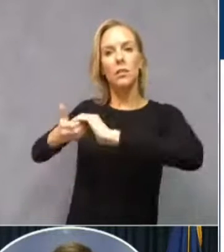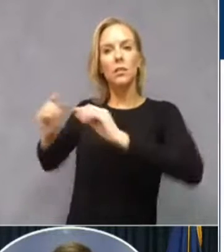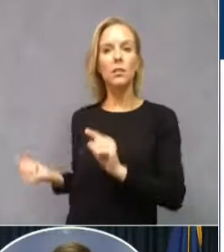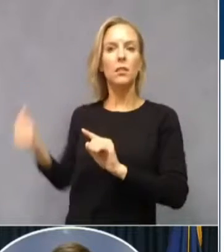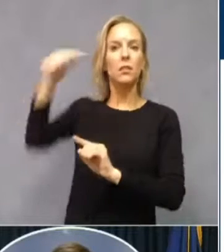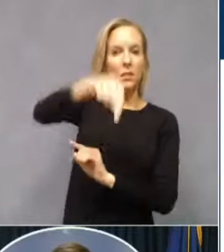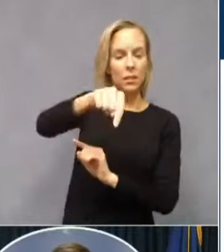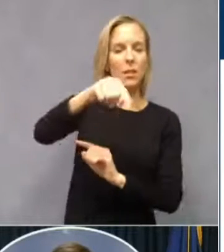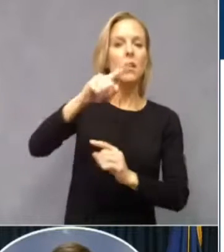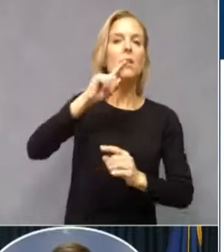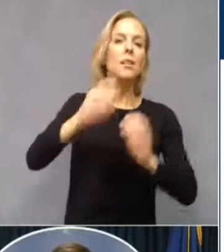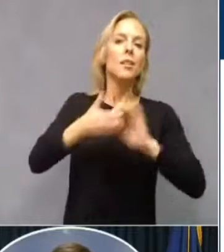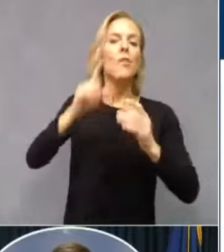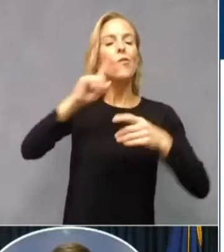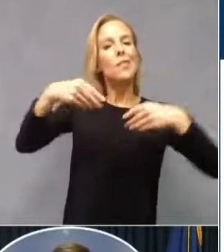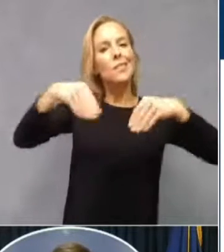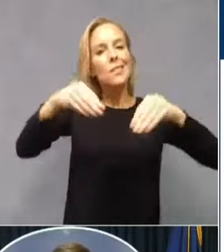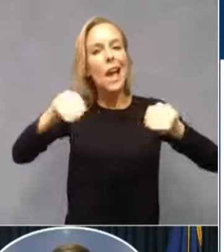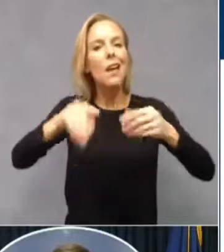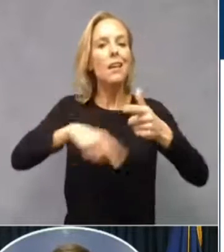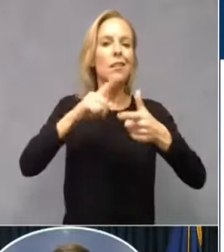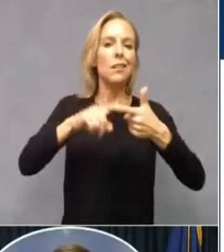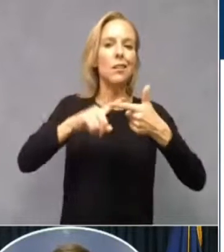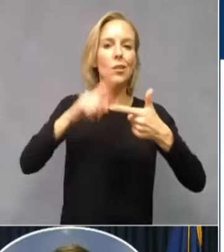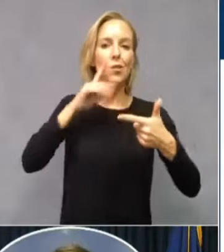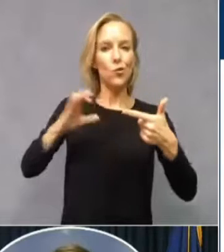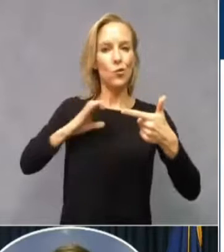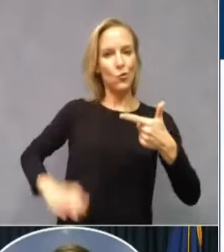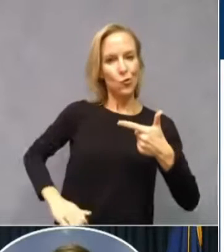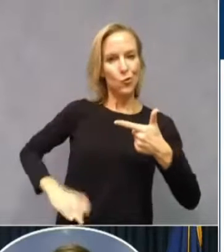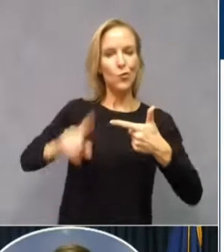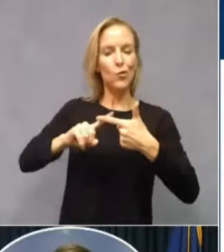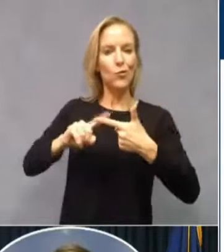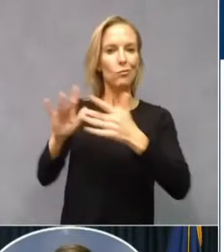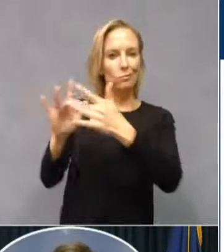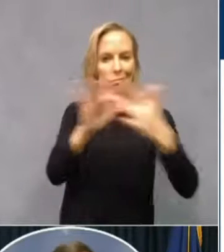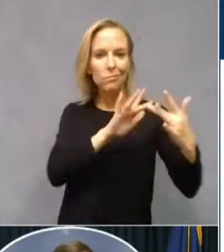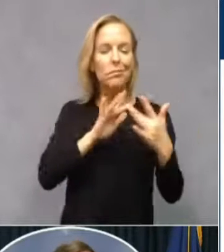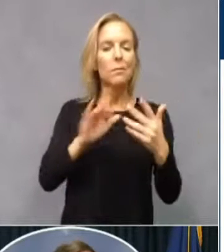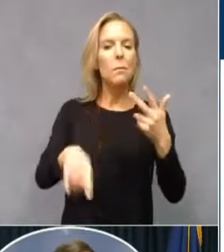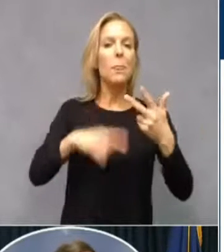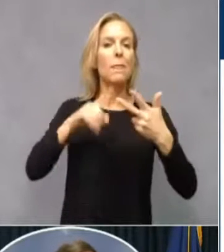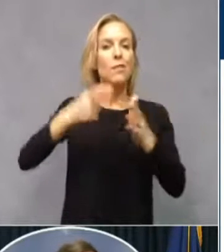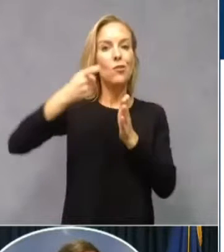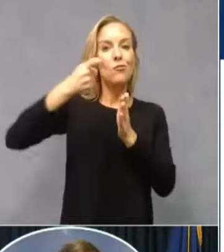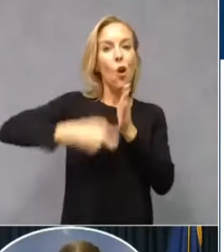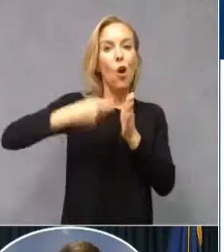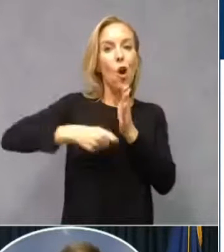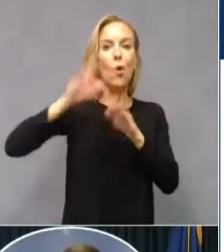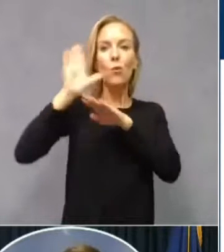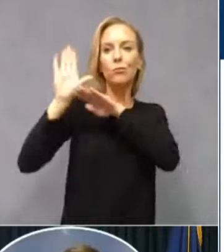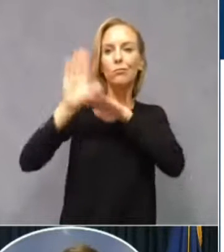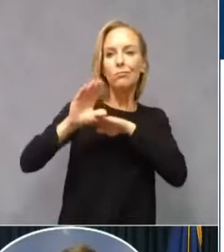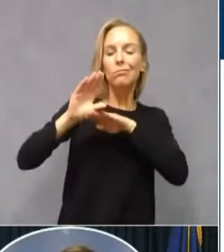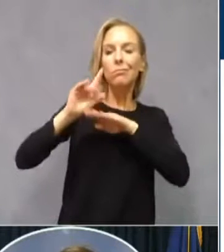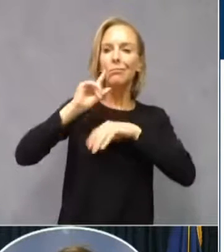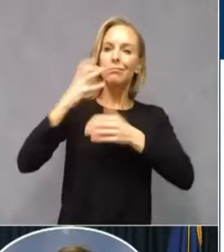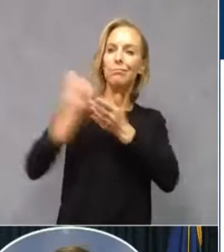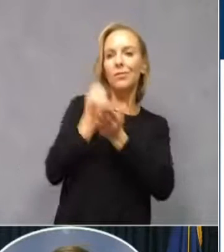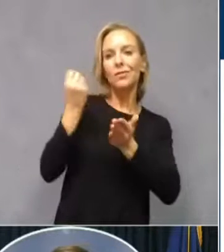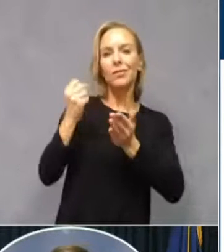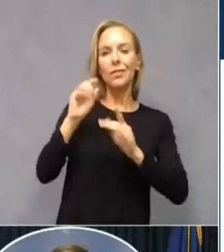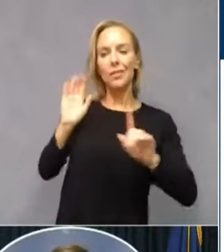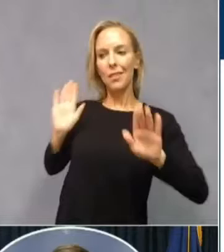add to both companies' existing consumer bases, and create cost advantages by leveraging each company's strengths.